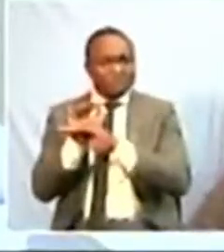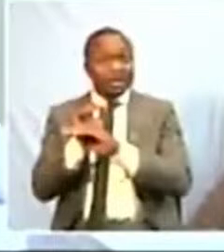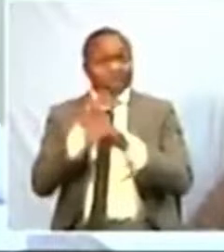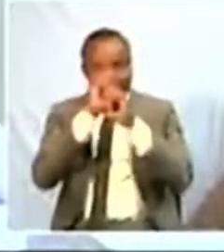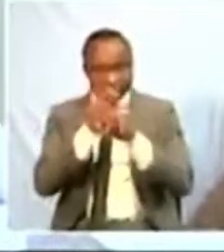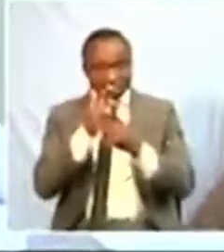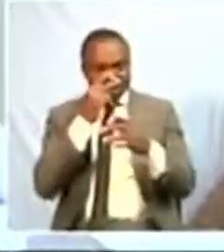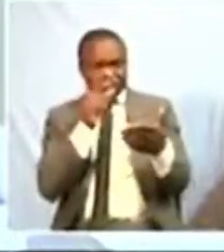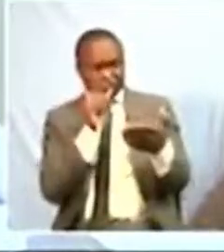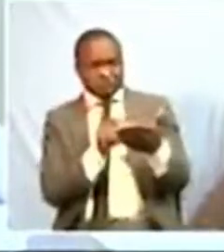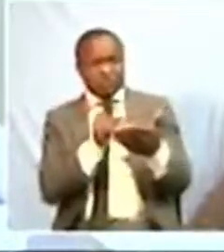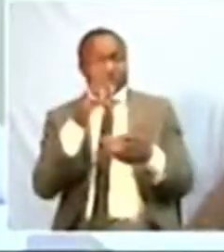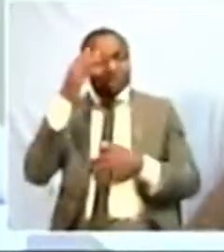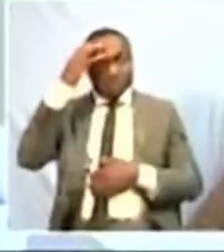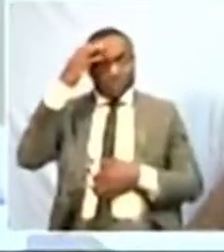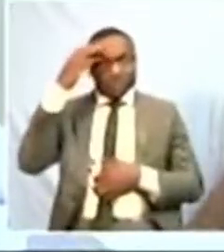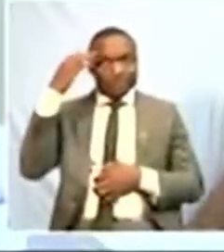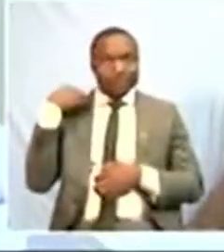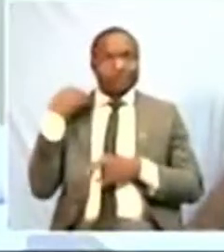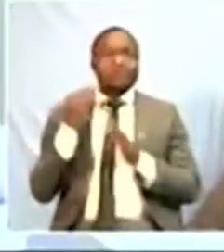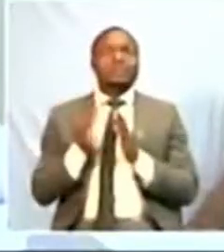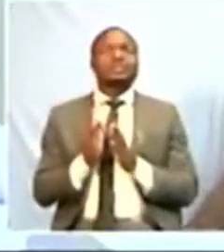and look at these officers.